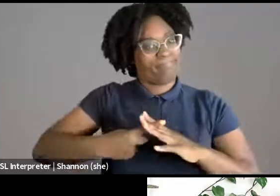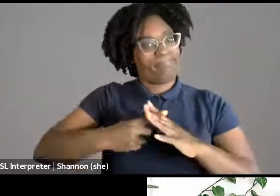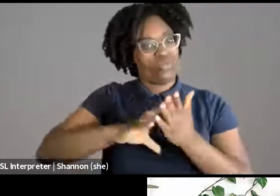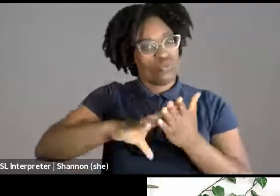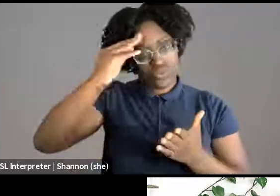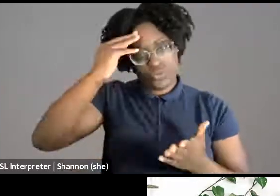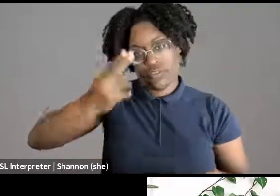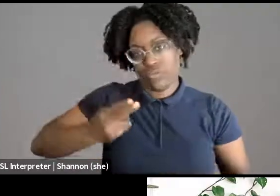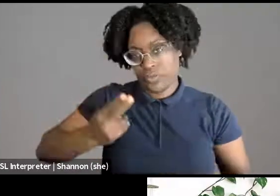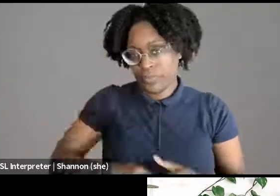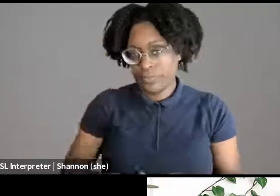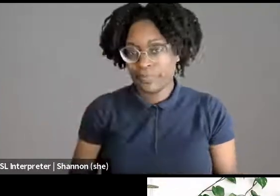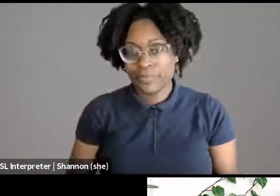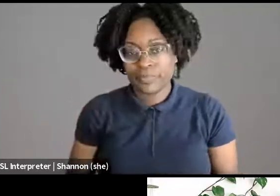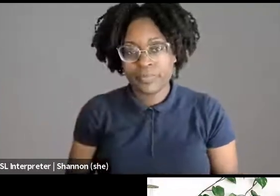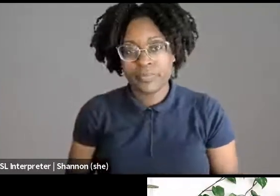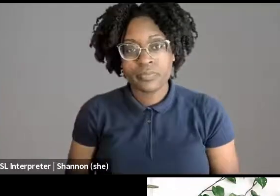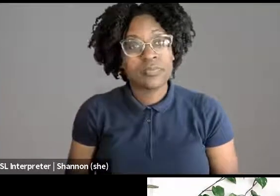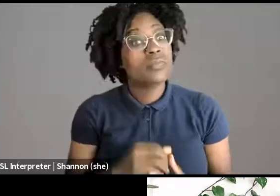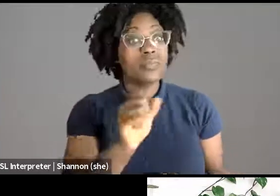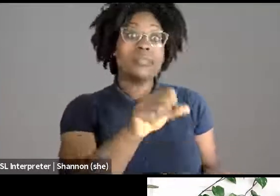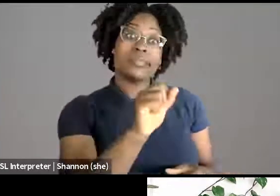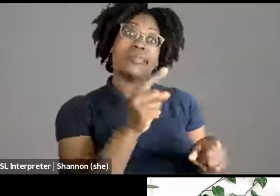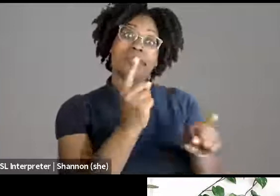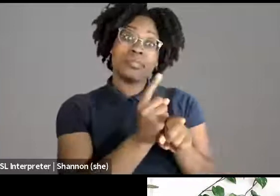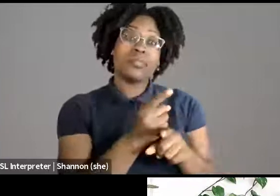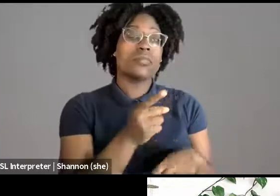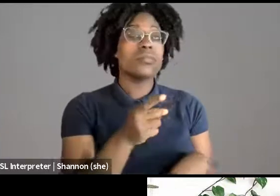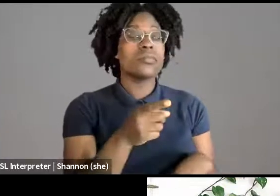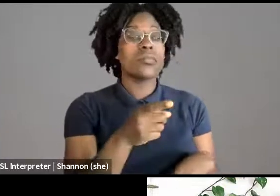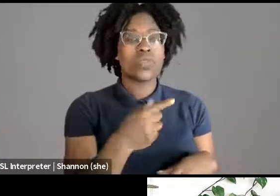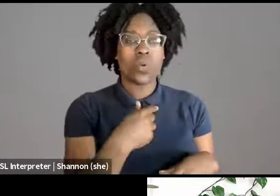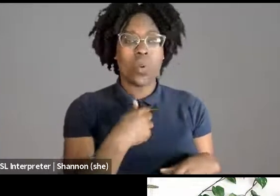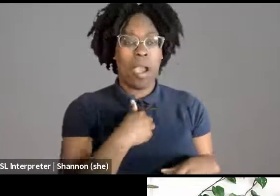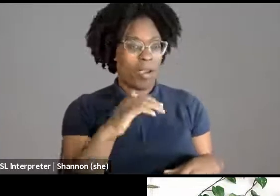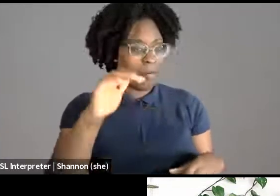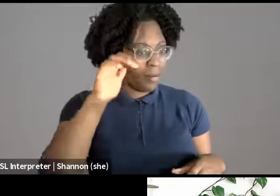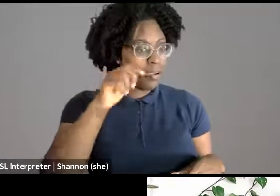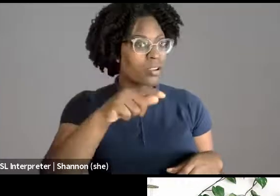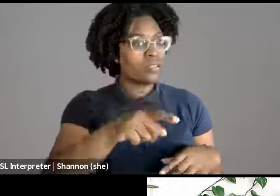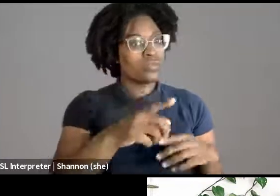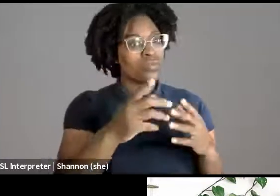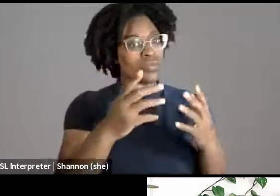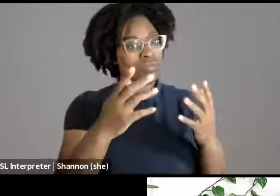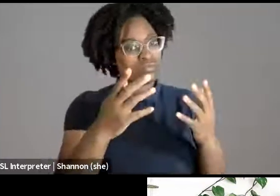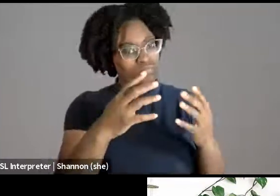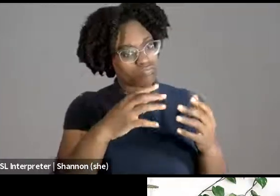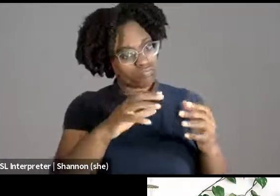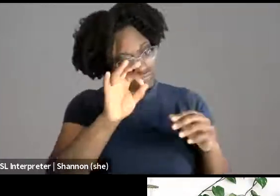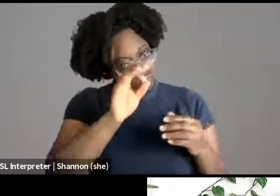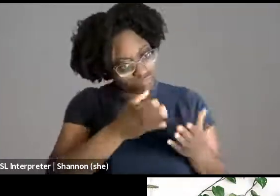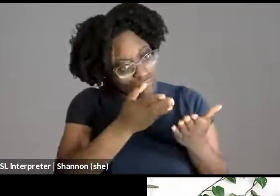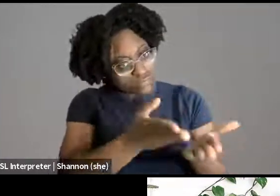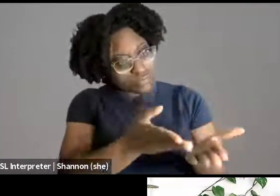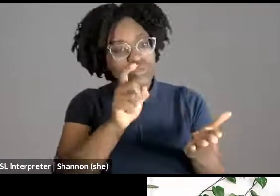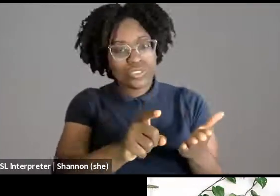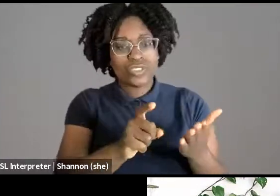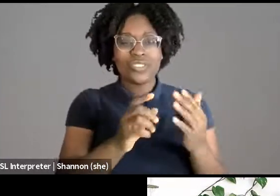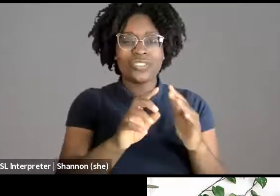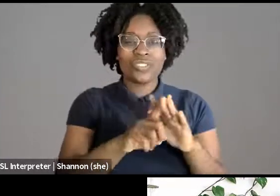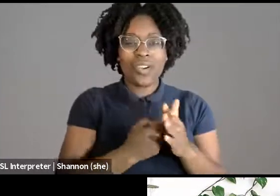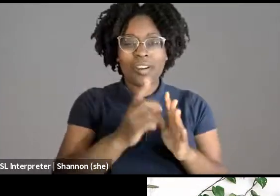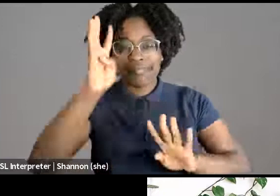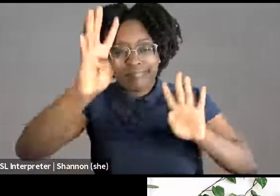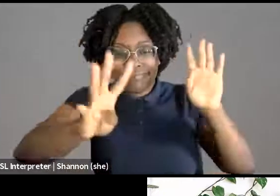curriculum, build that for your kids and also consider building that for your kids' schools.